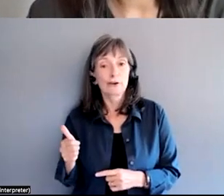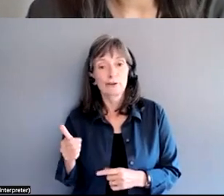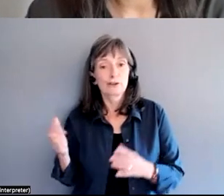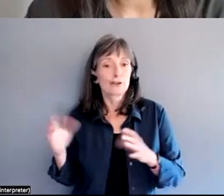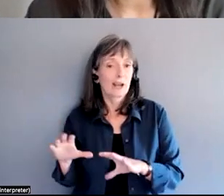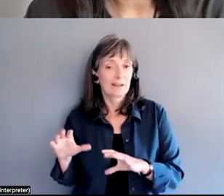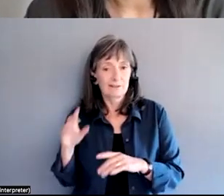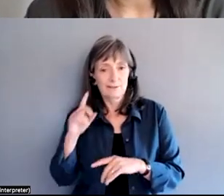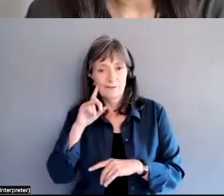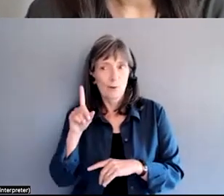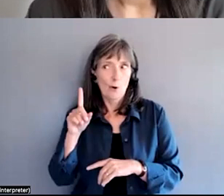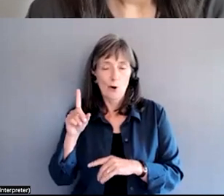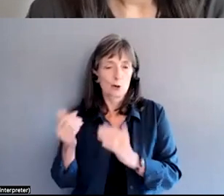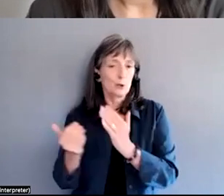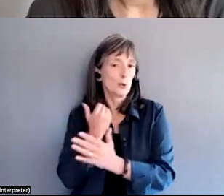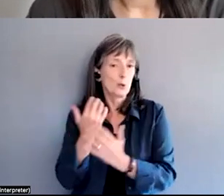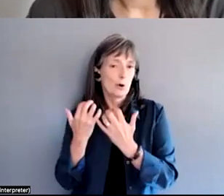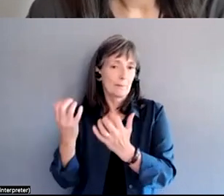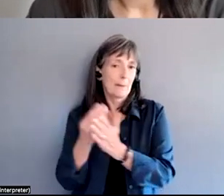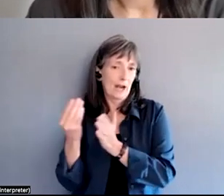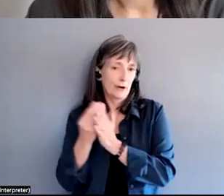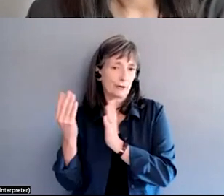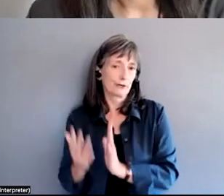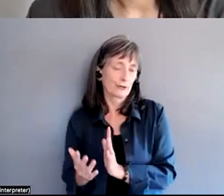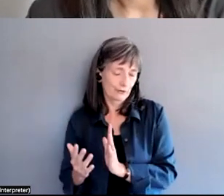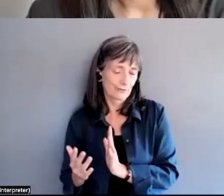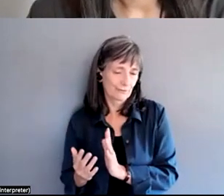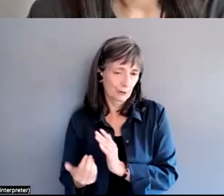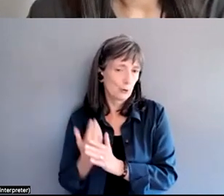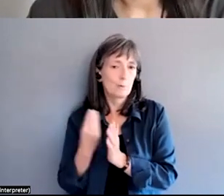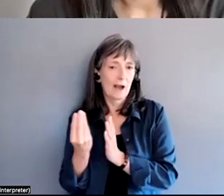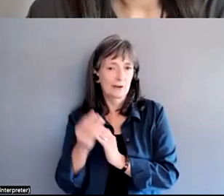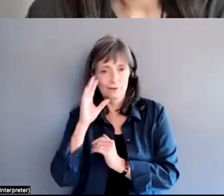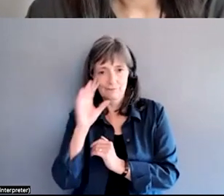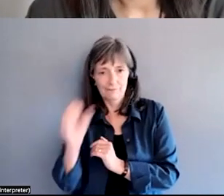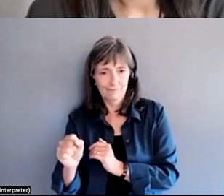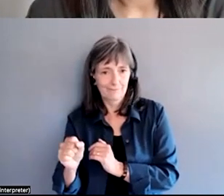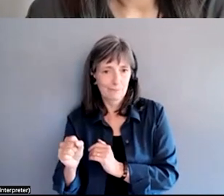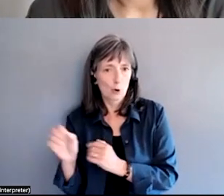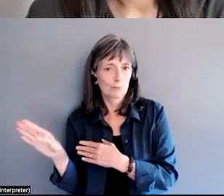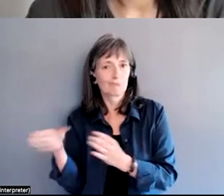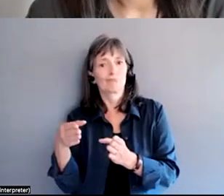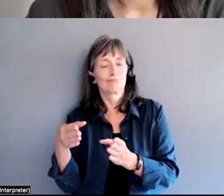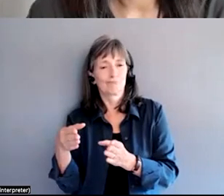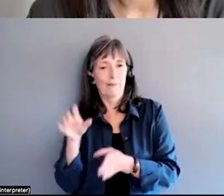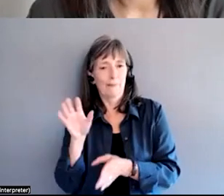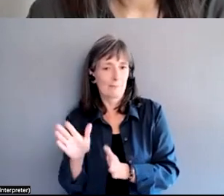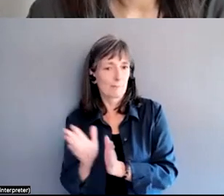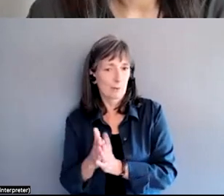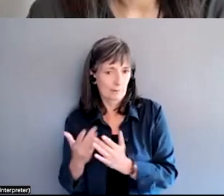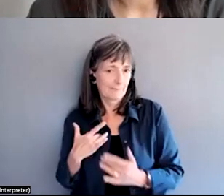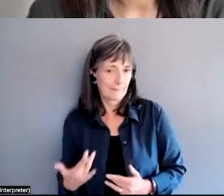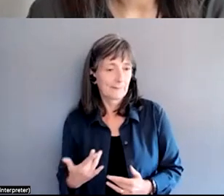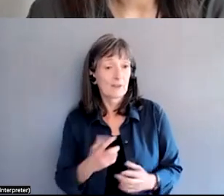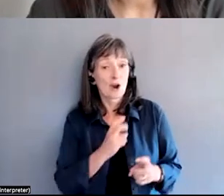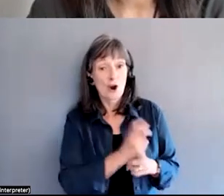the book to a new audience of readers or get their attention a different way. So from hardcover